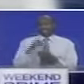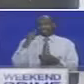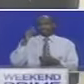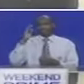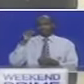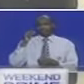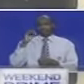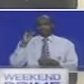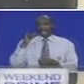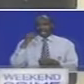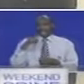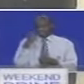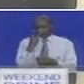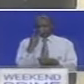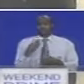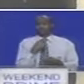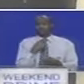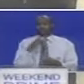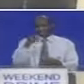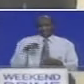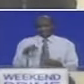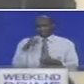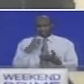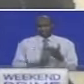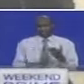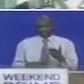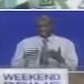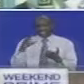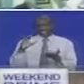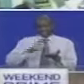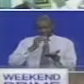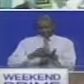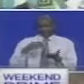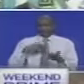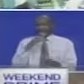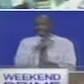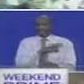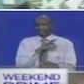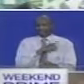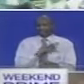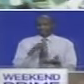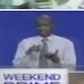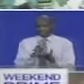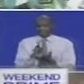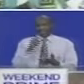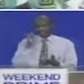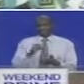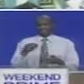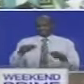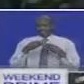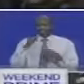others. The two unions are now demanding that all the funds meant for the allowances and wages are released